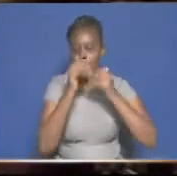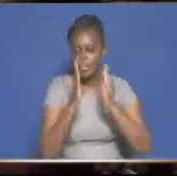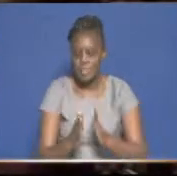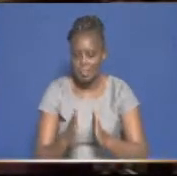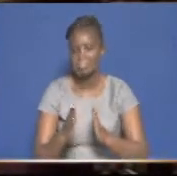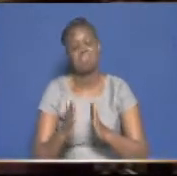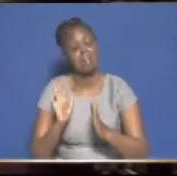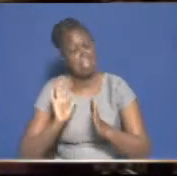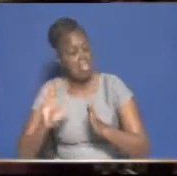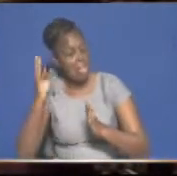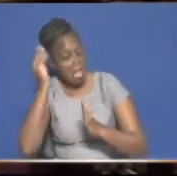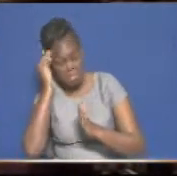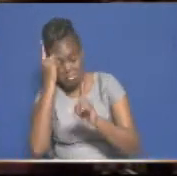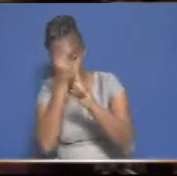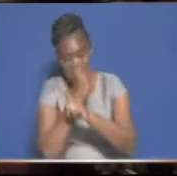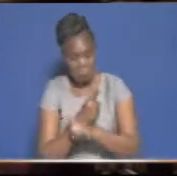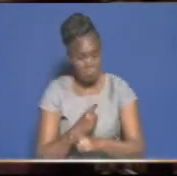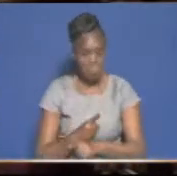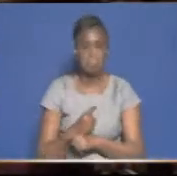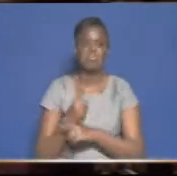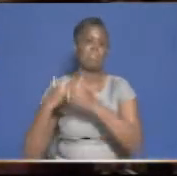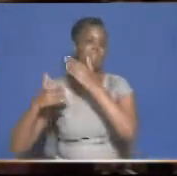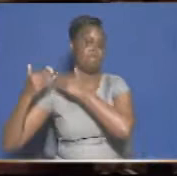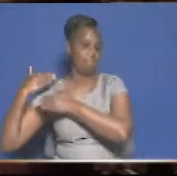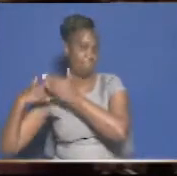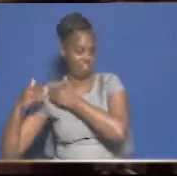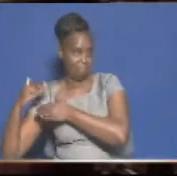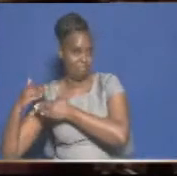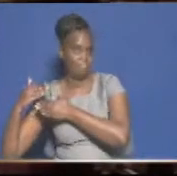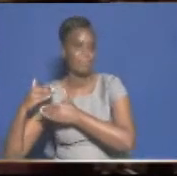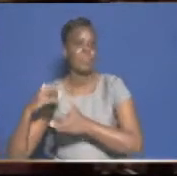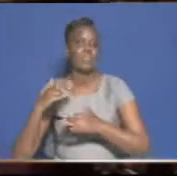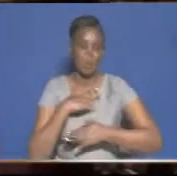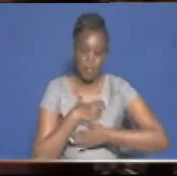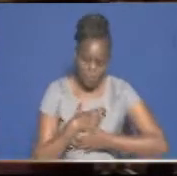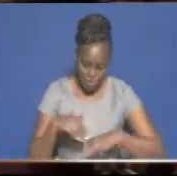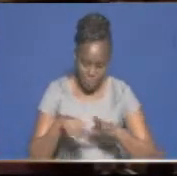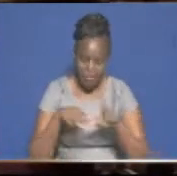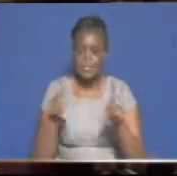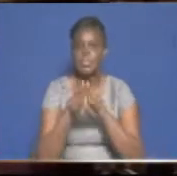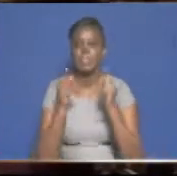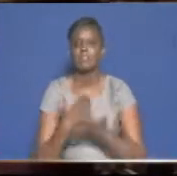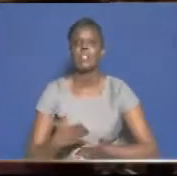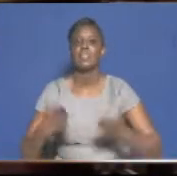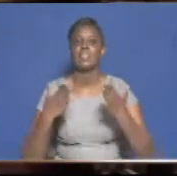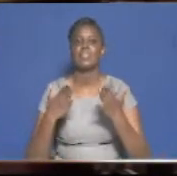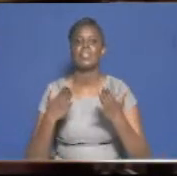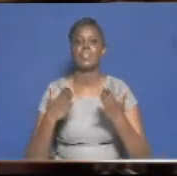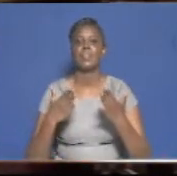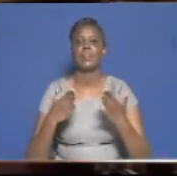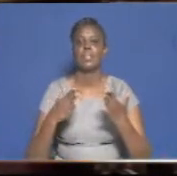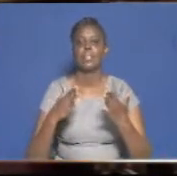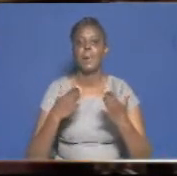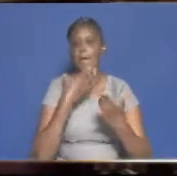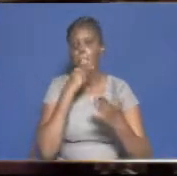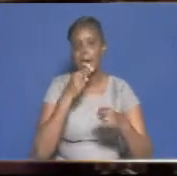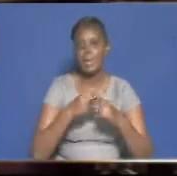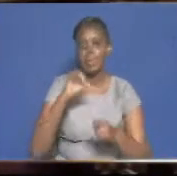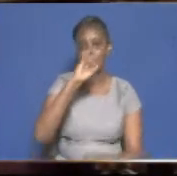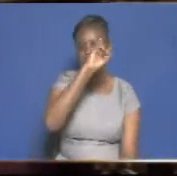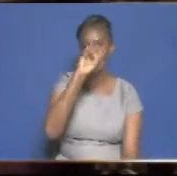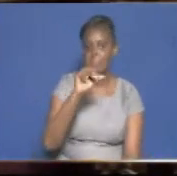regardless of their educational backgrounds. Honourable members, on the same breath, 1 James Murithi Ndwiga